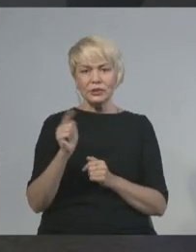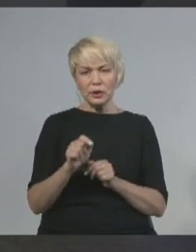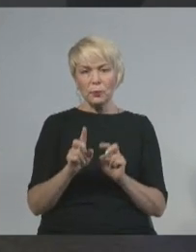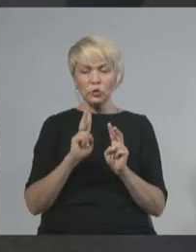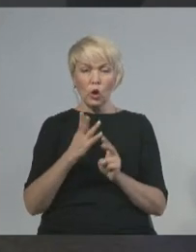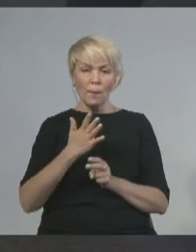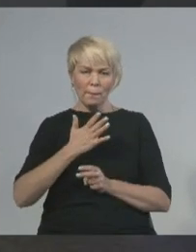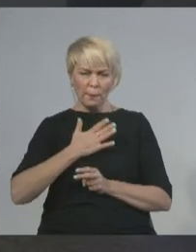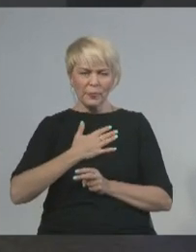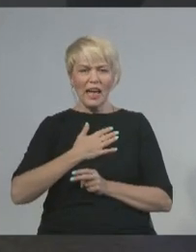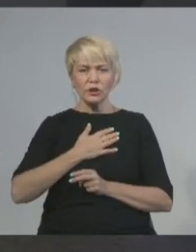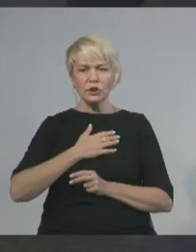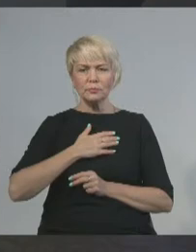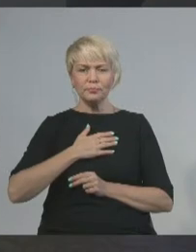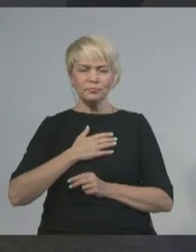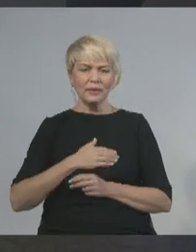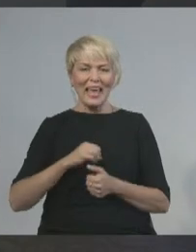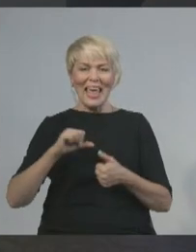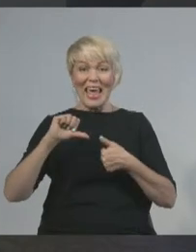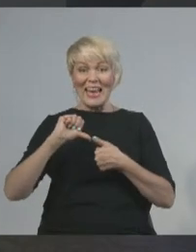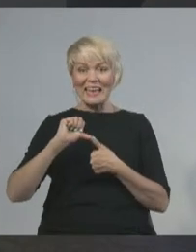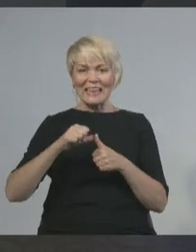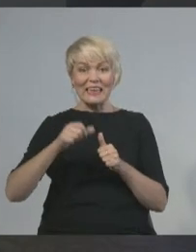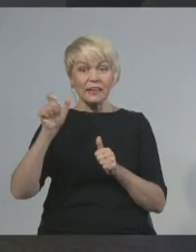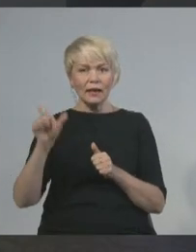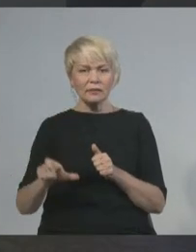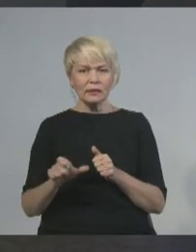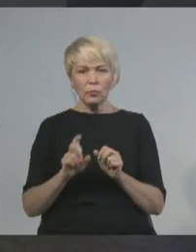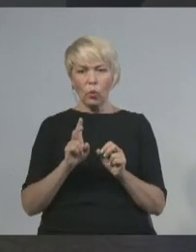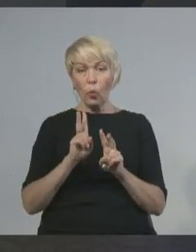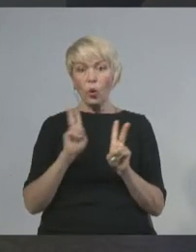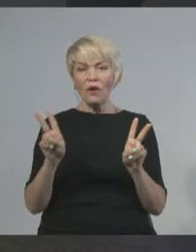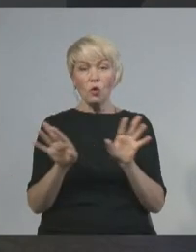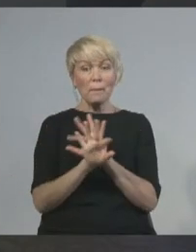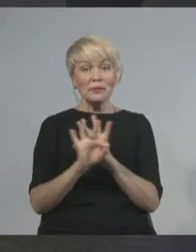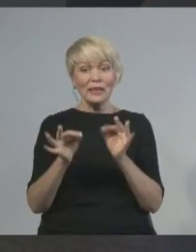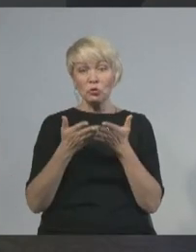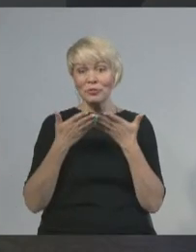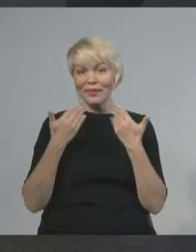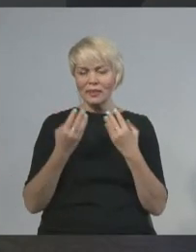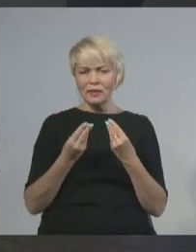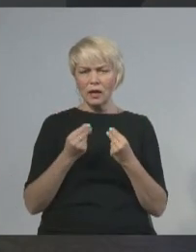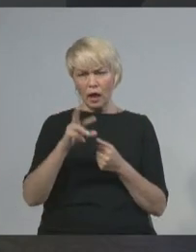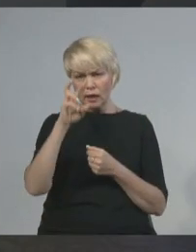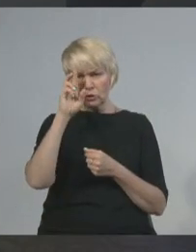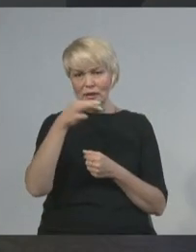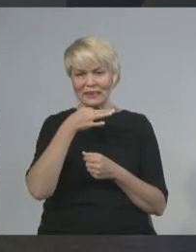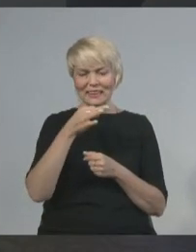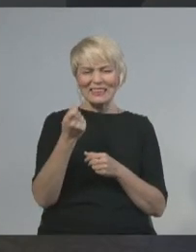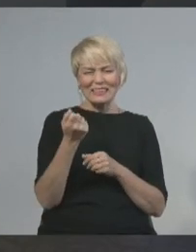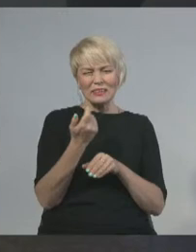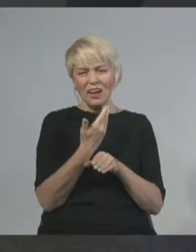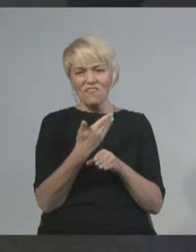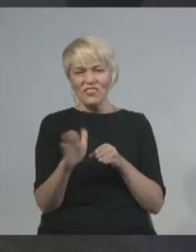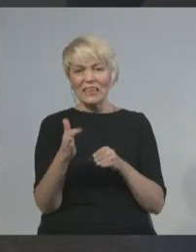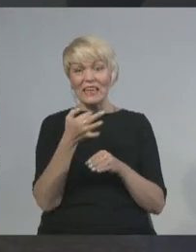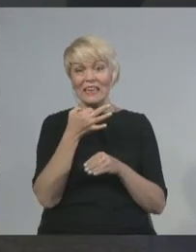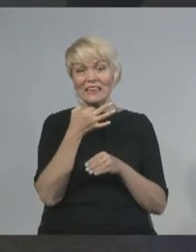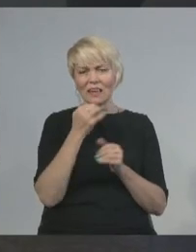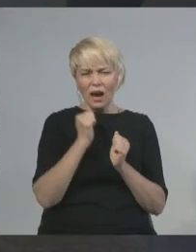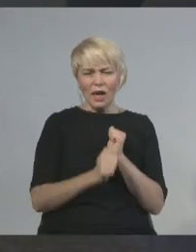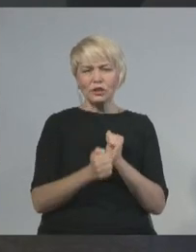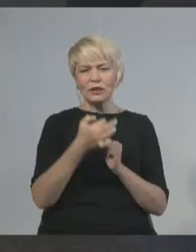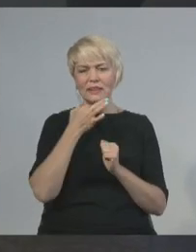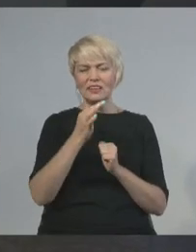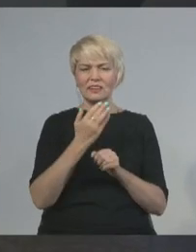others in need we will help those clients or those who have no money other states said that the uh